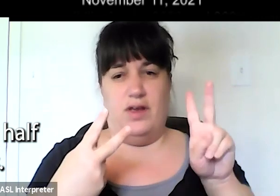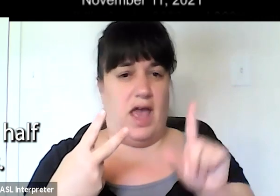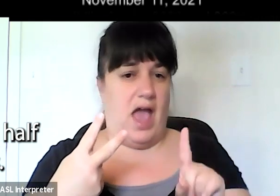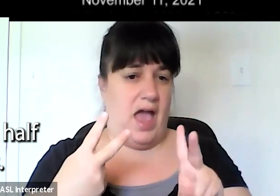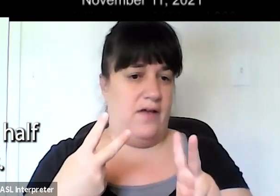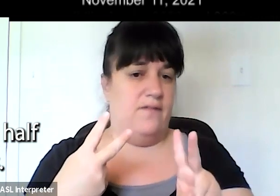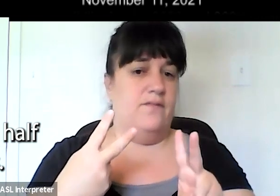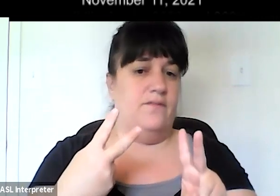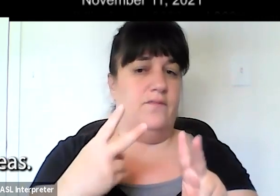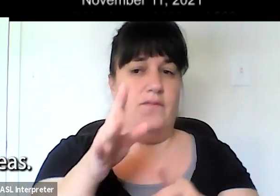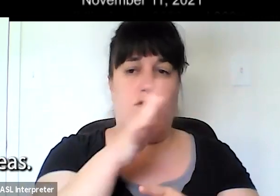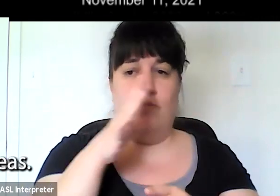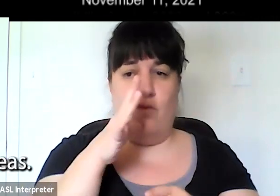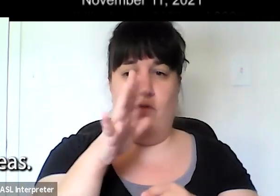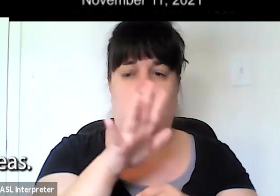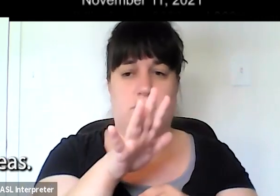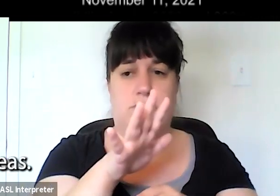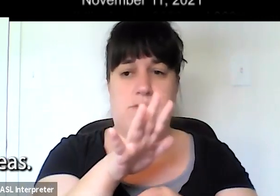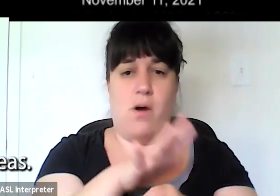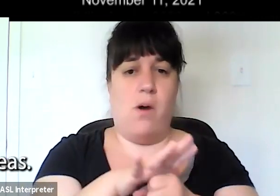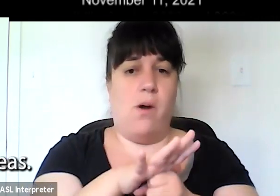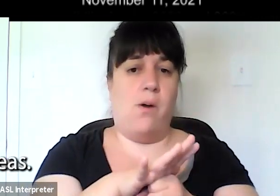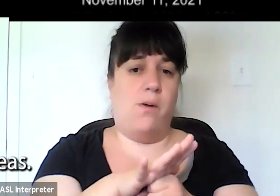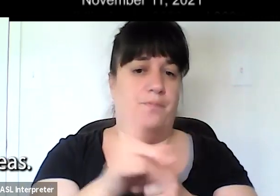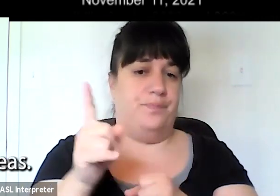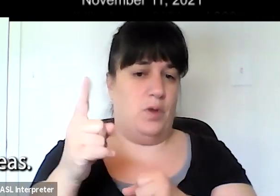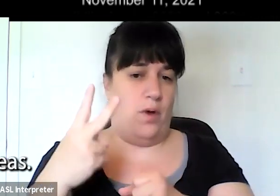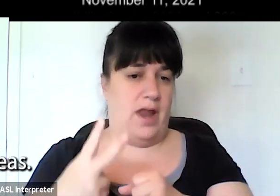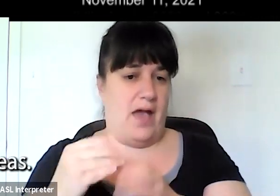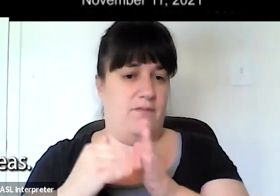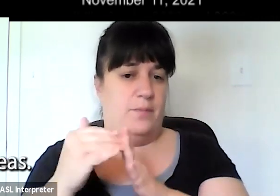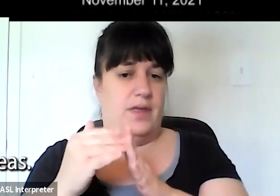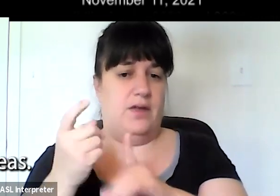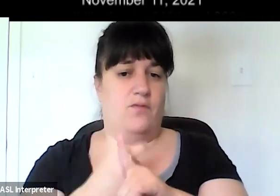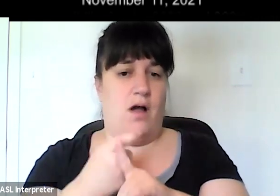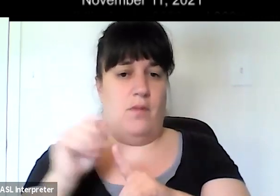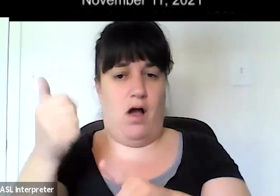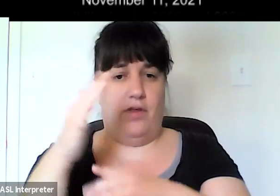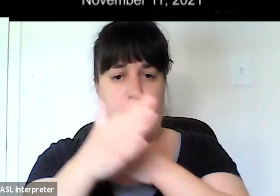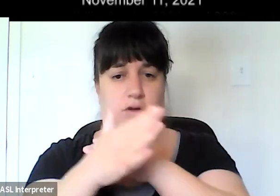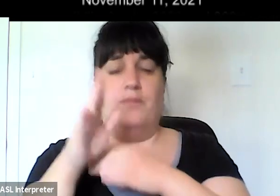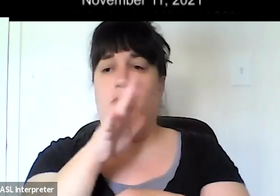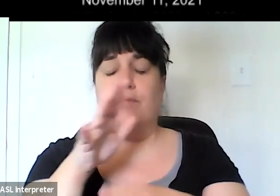are in rural areas, and 1.5 million of them are from urban areas.